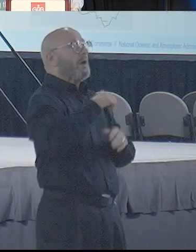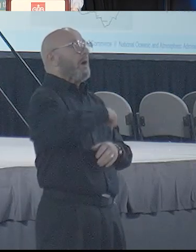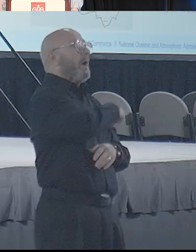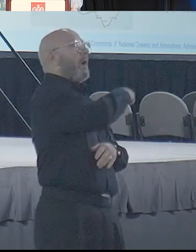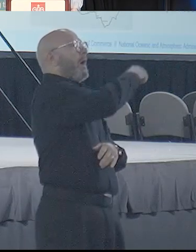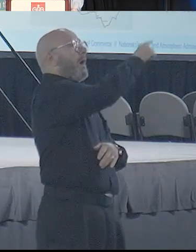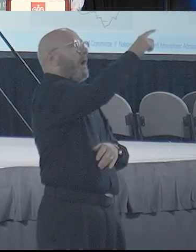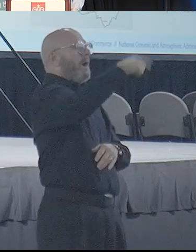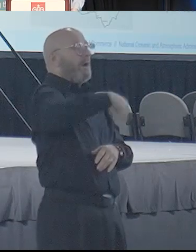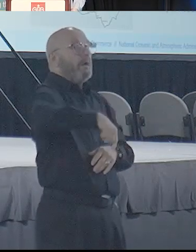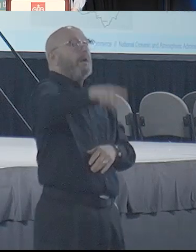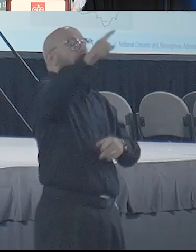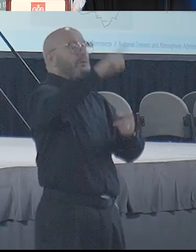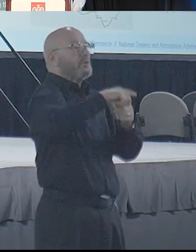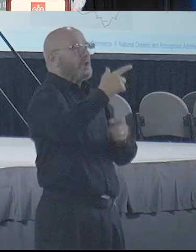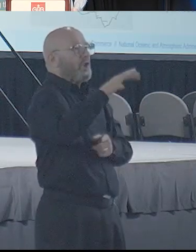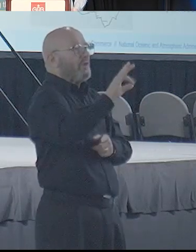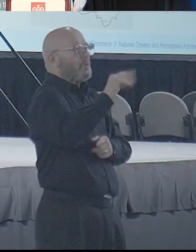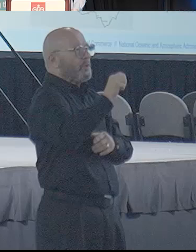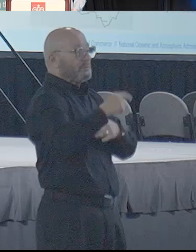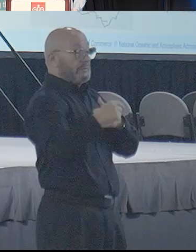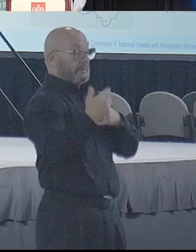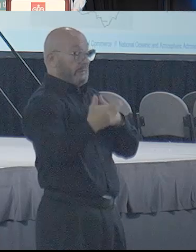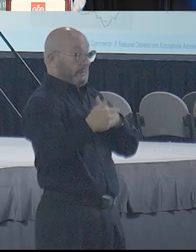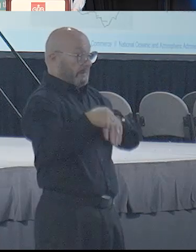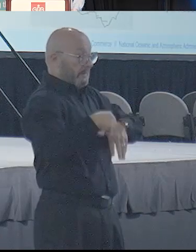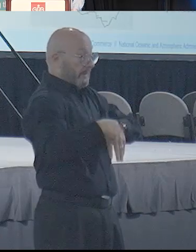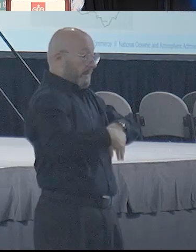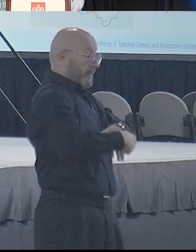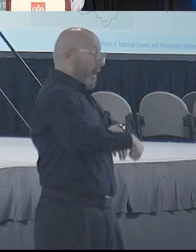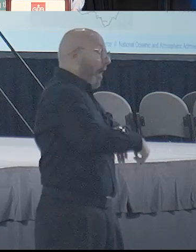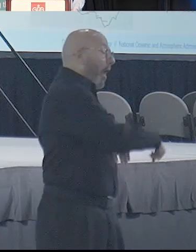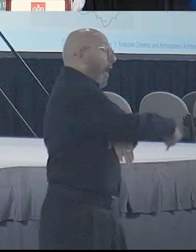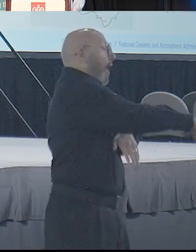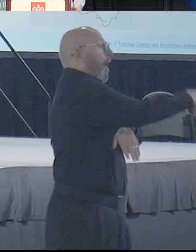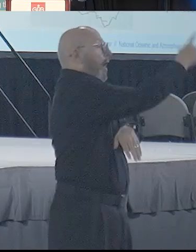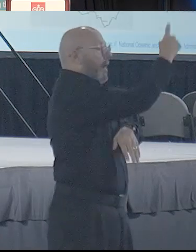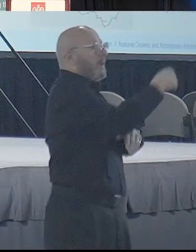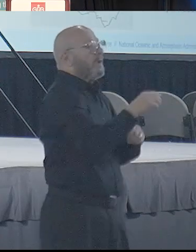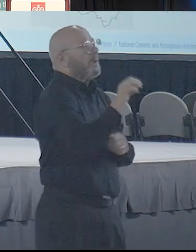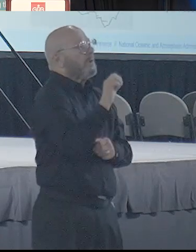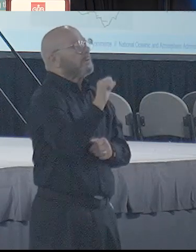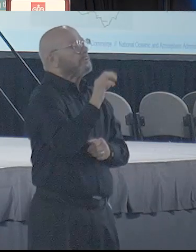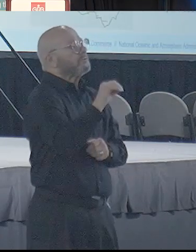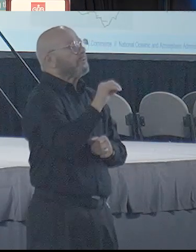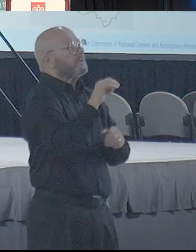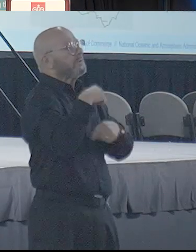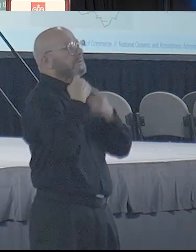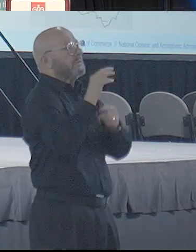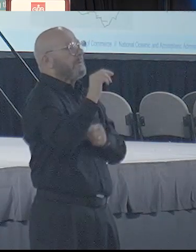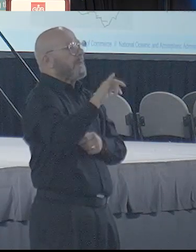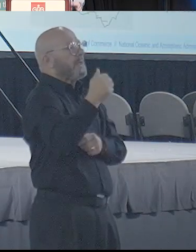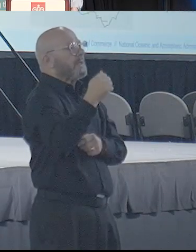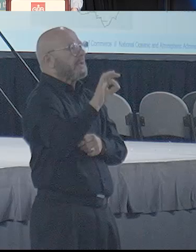all along the northern Gulf Coast. It's the most significant non-hurricane windstorm since May 1983,